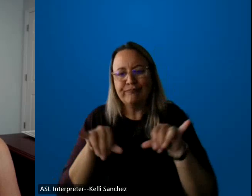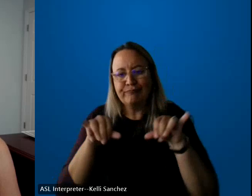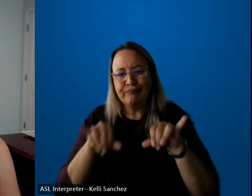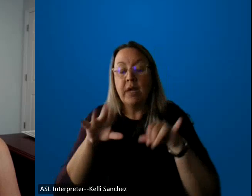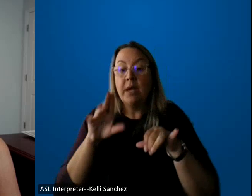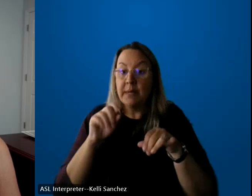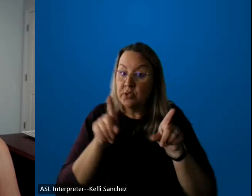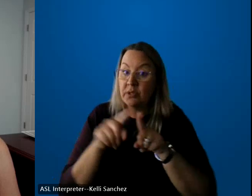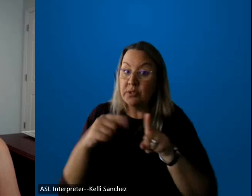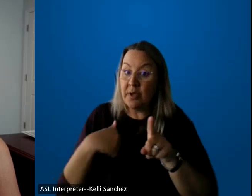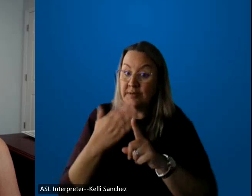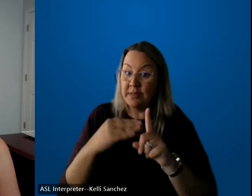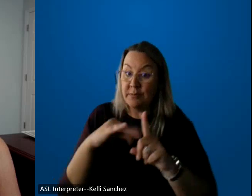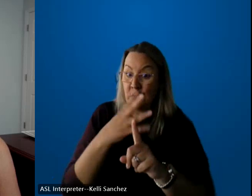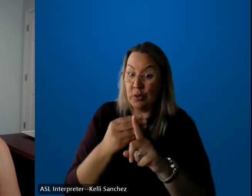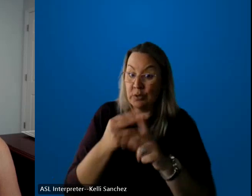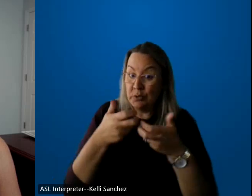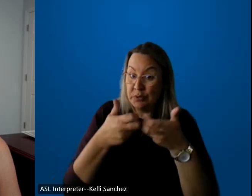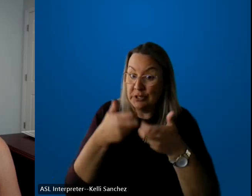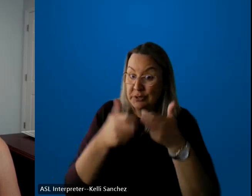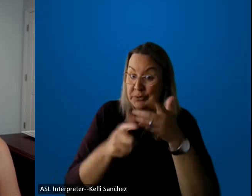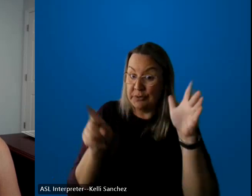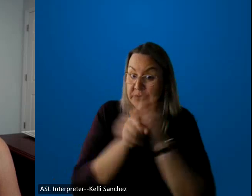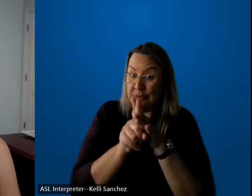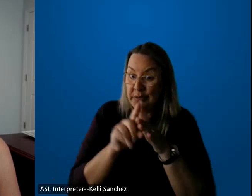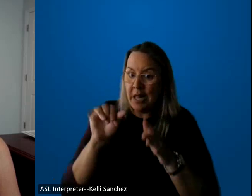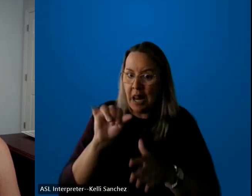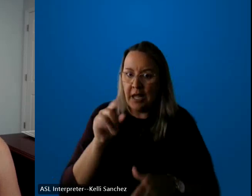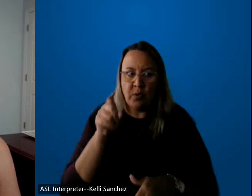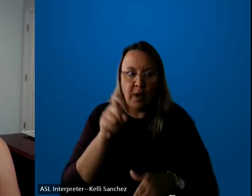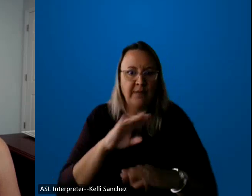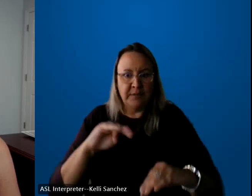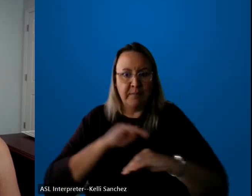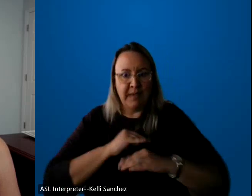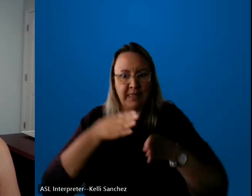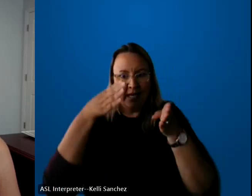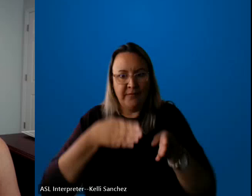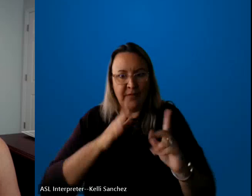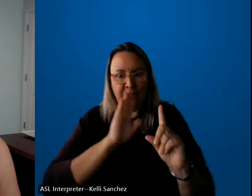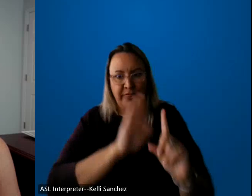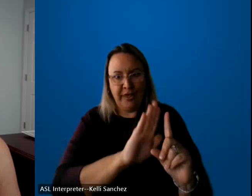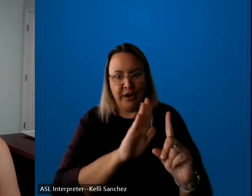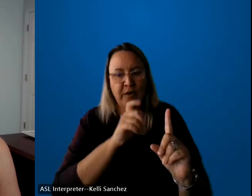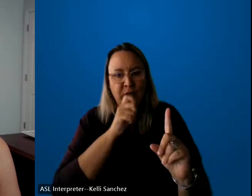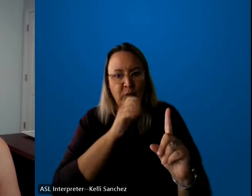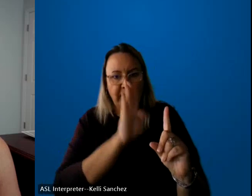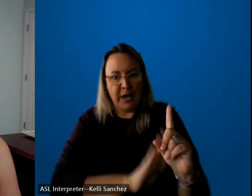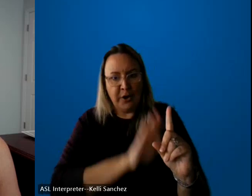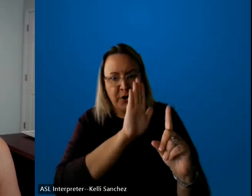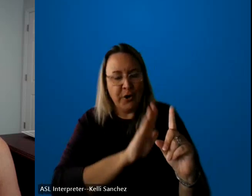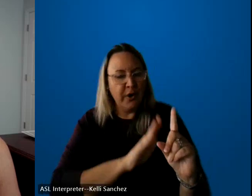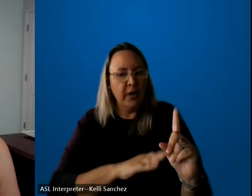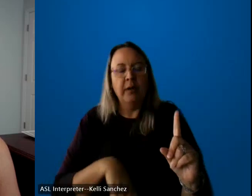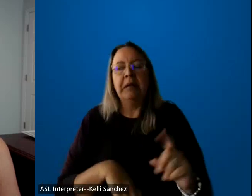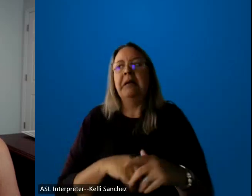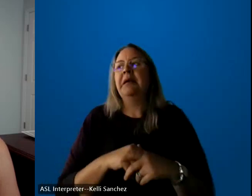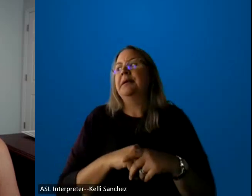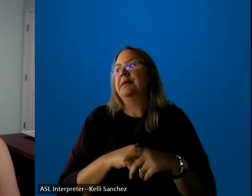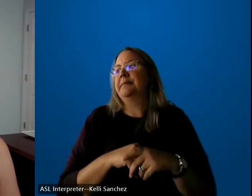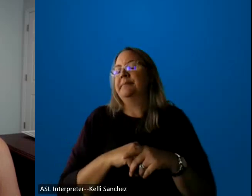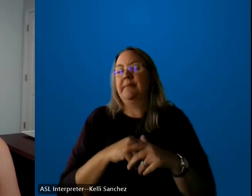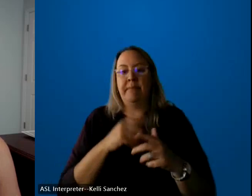some cultural issues there where you have to meet the individuals where they are. They're not